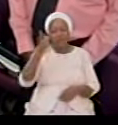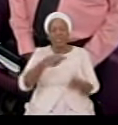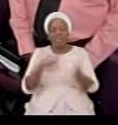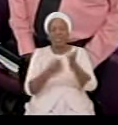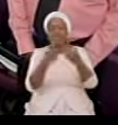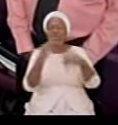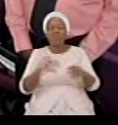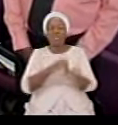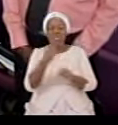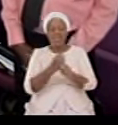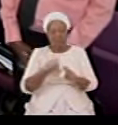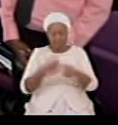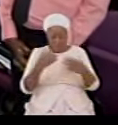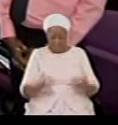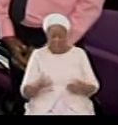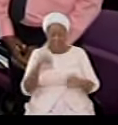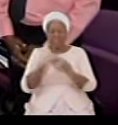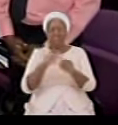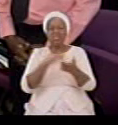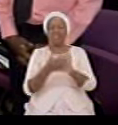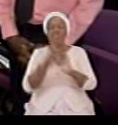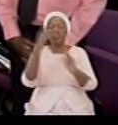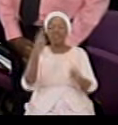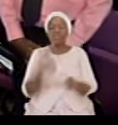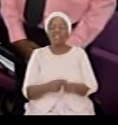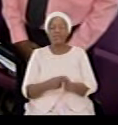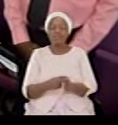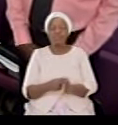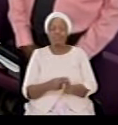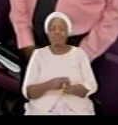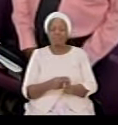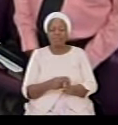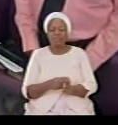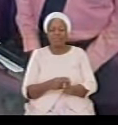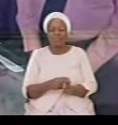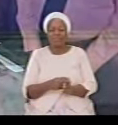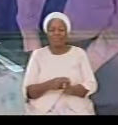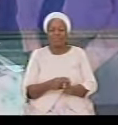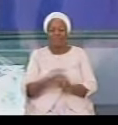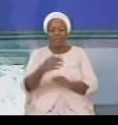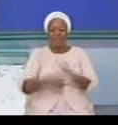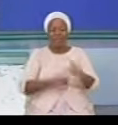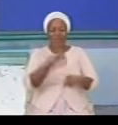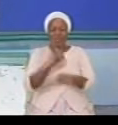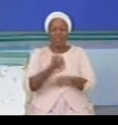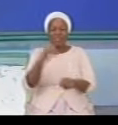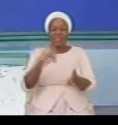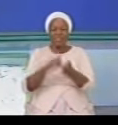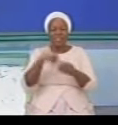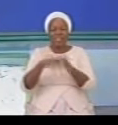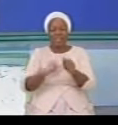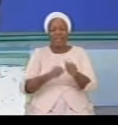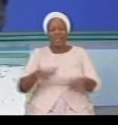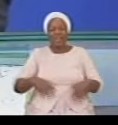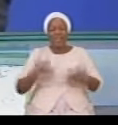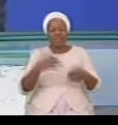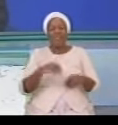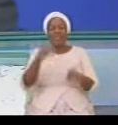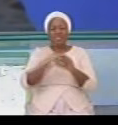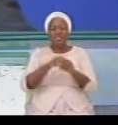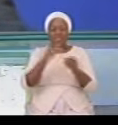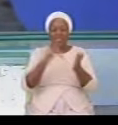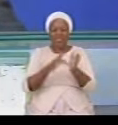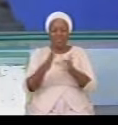year from today in Jesus' name. Confirm it in every life. In